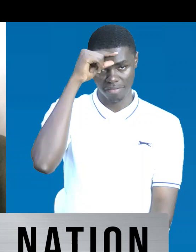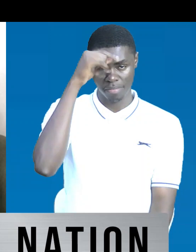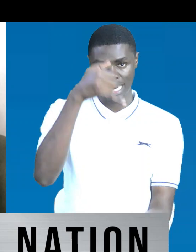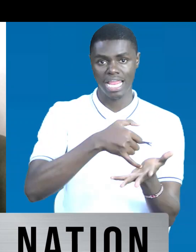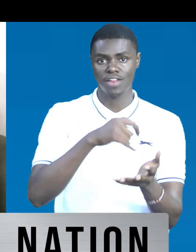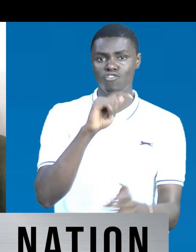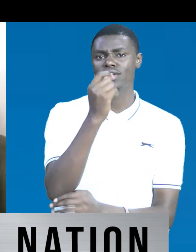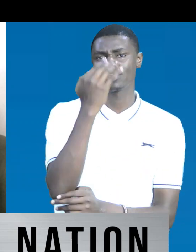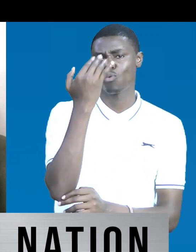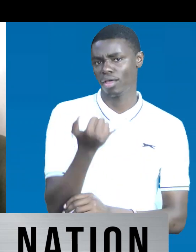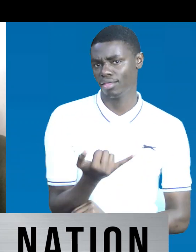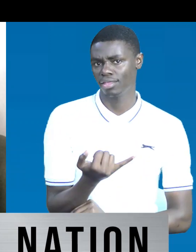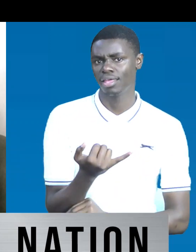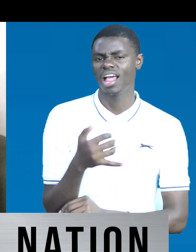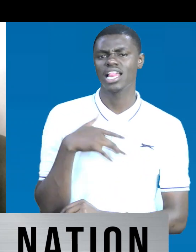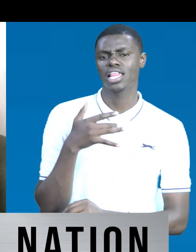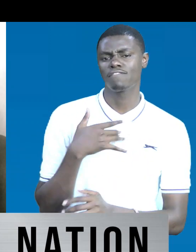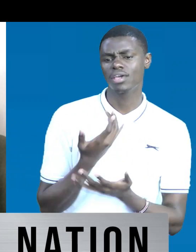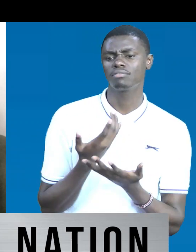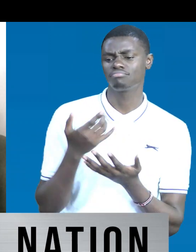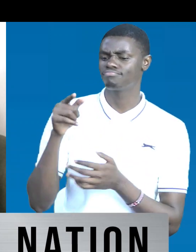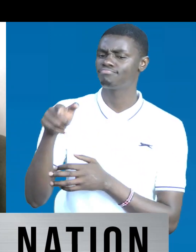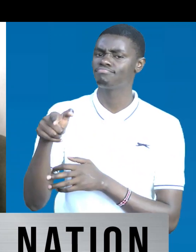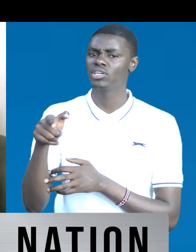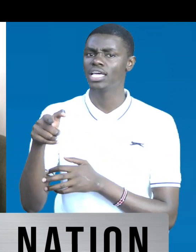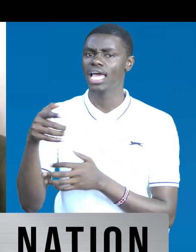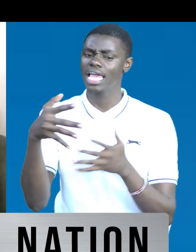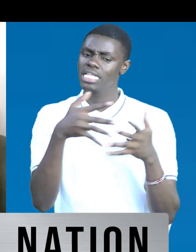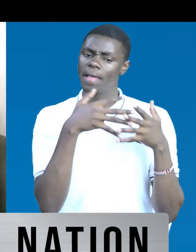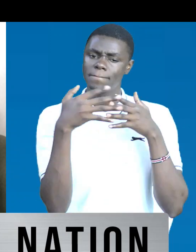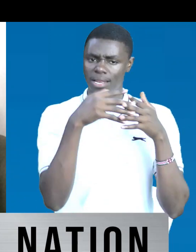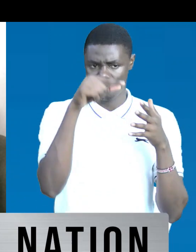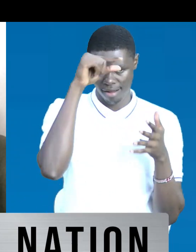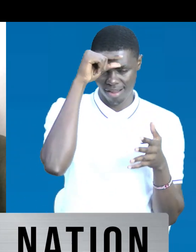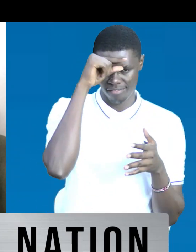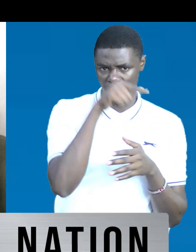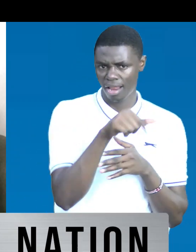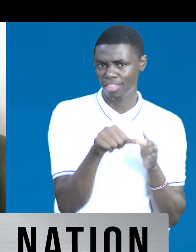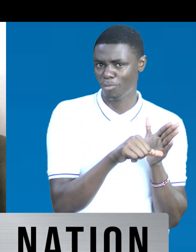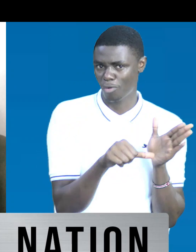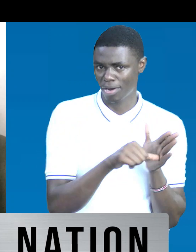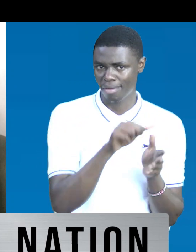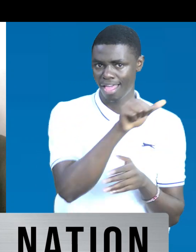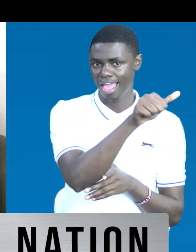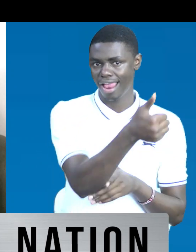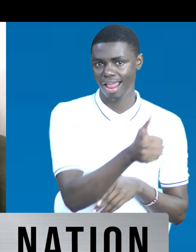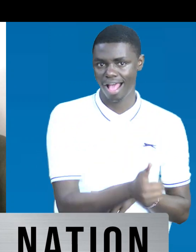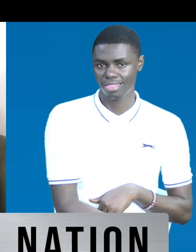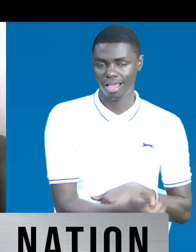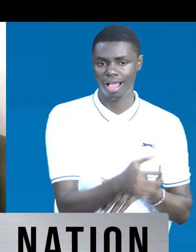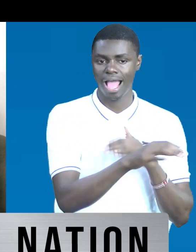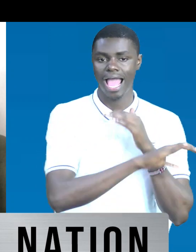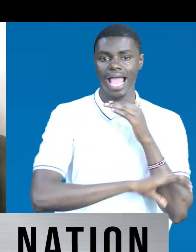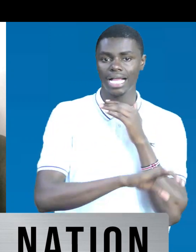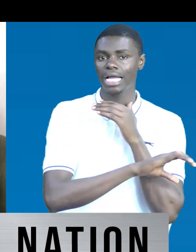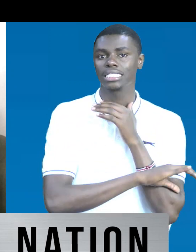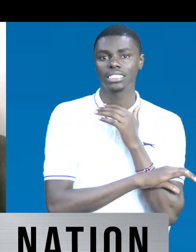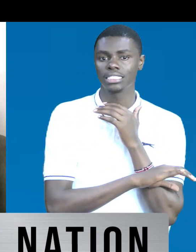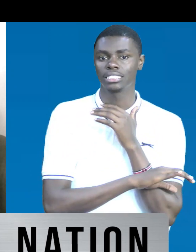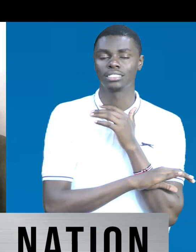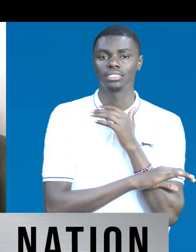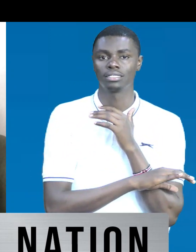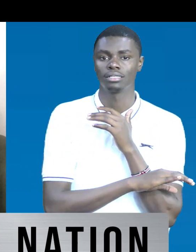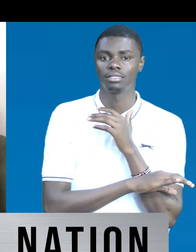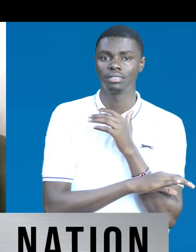involving Kenya, because they felt that it is the American government and other countries